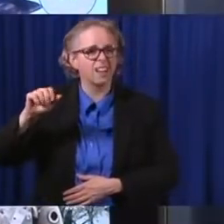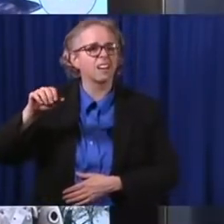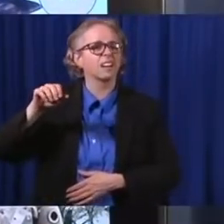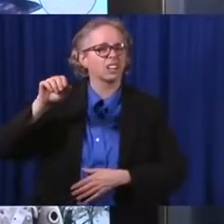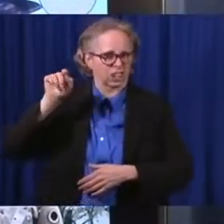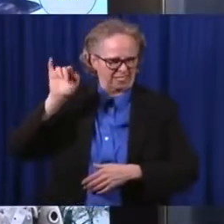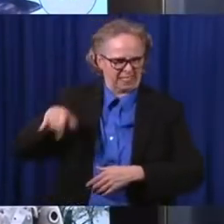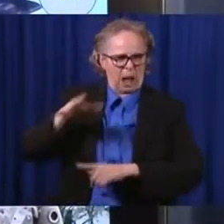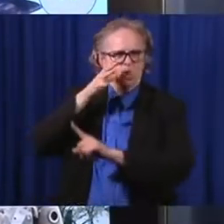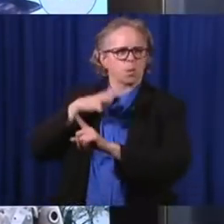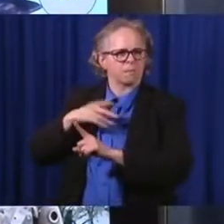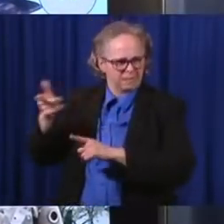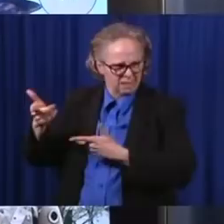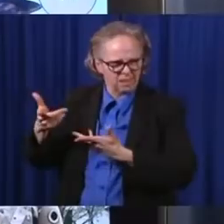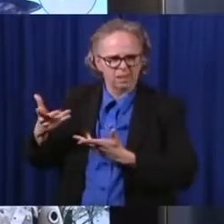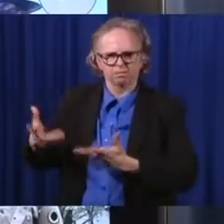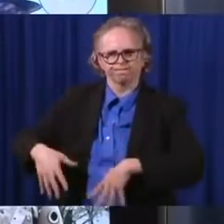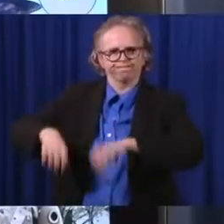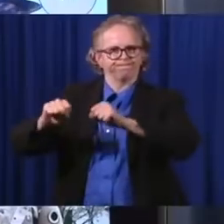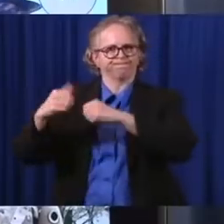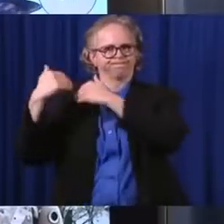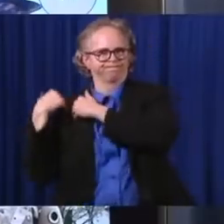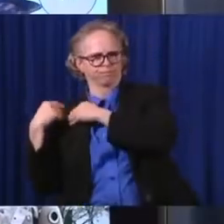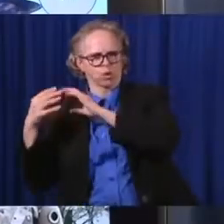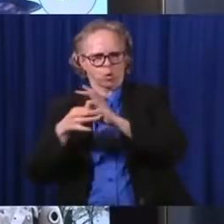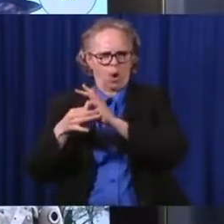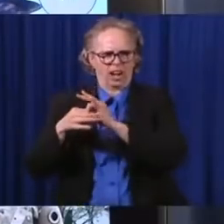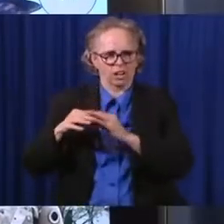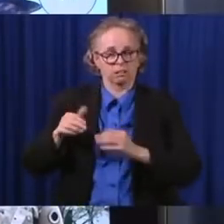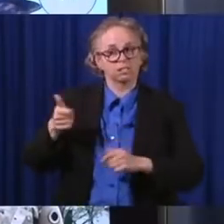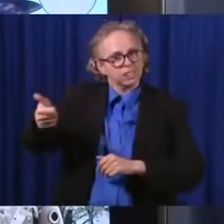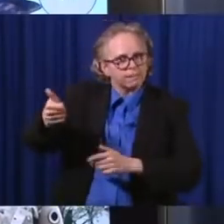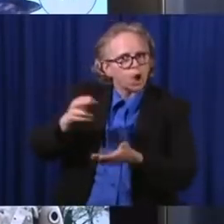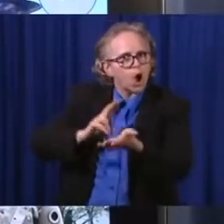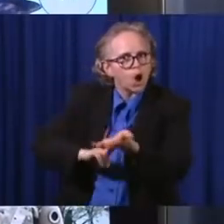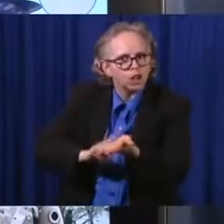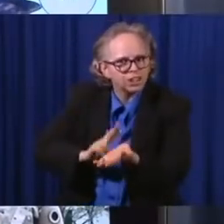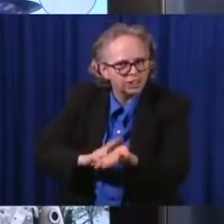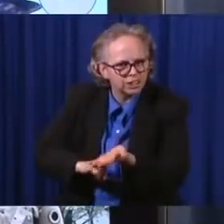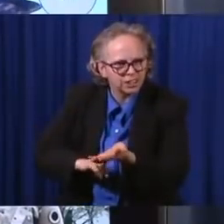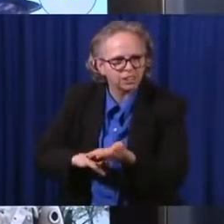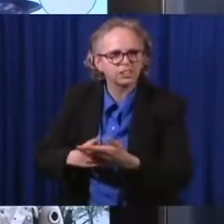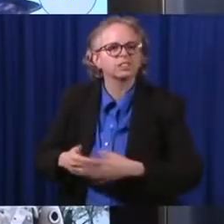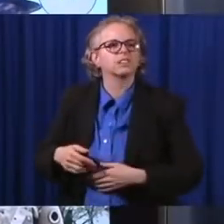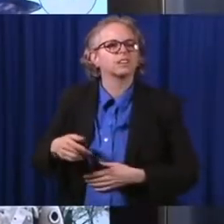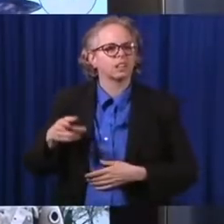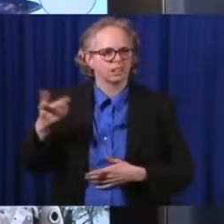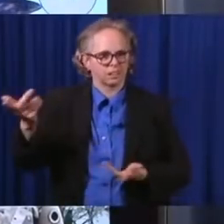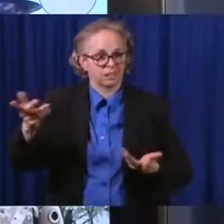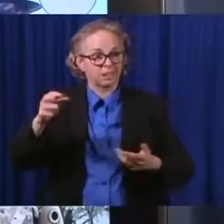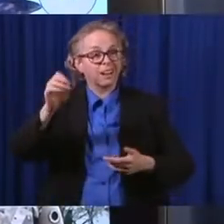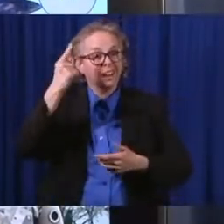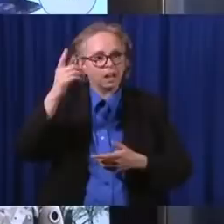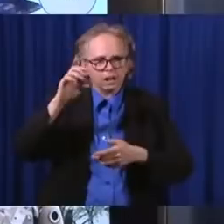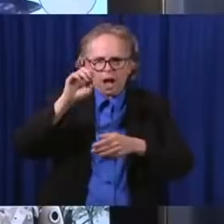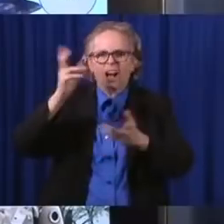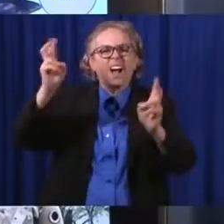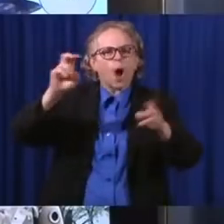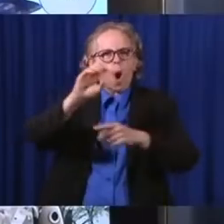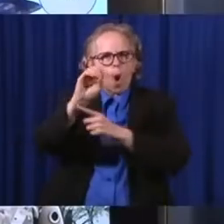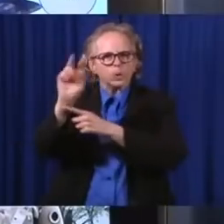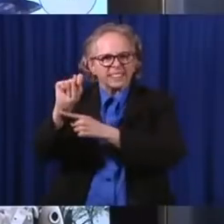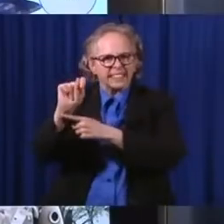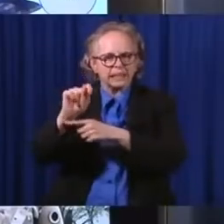Guard. Major Taylor herself is a nurse. She's actually the occupational health nurse for the Adjutant General's Department. But before